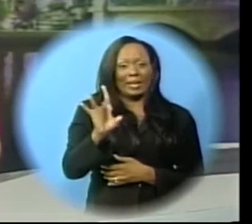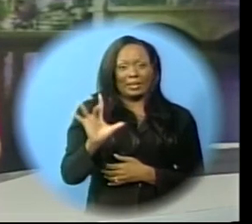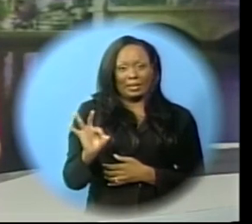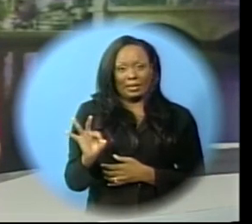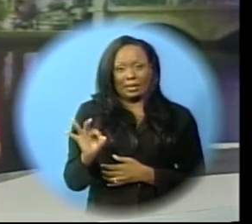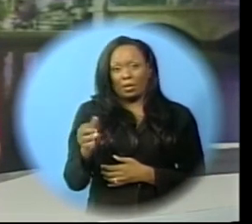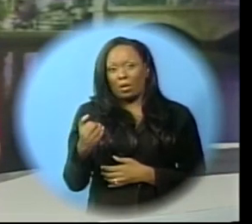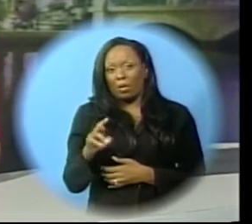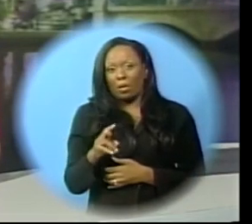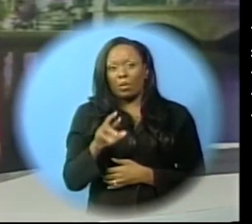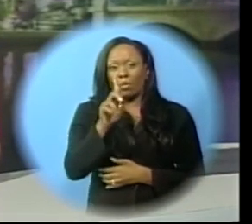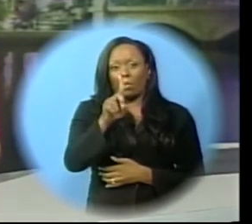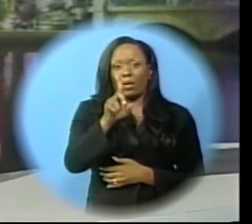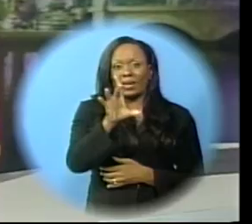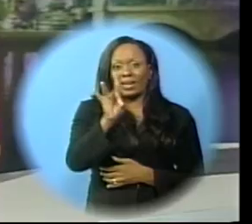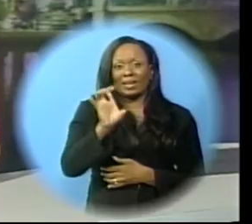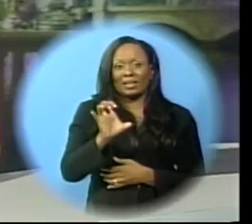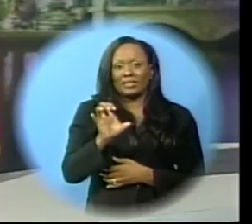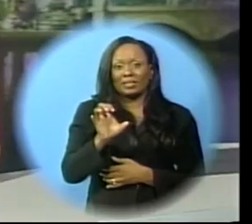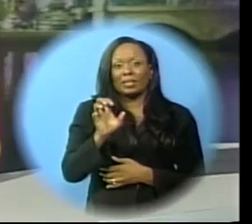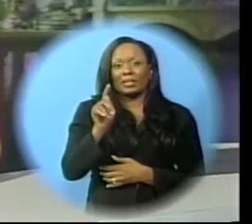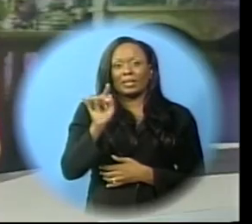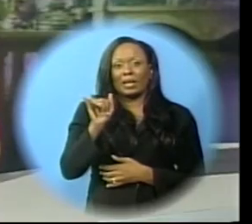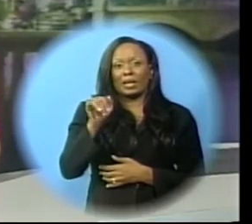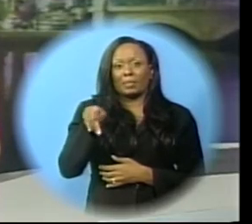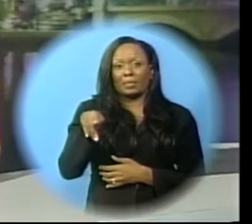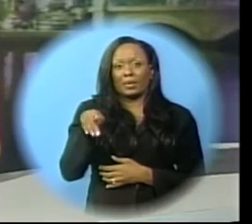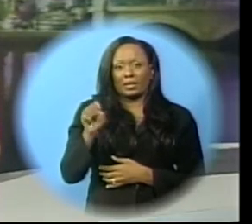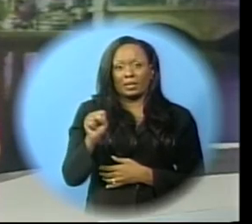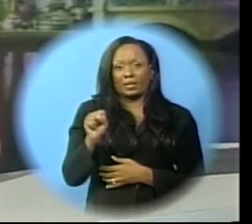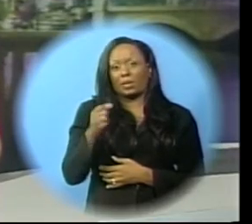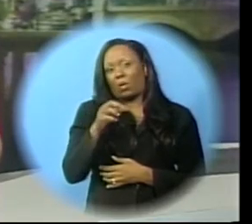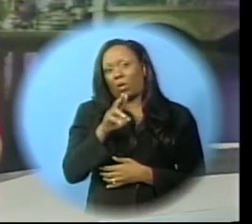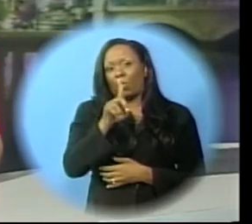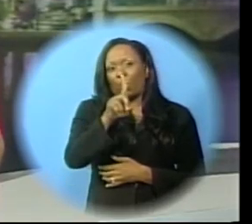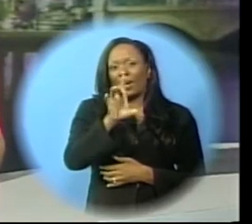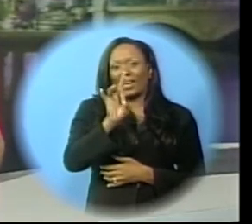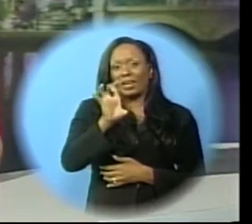430-7189 or Crime Stoppers at 1-800-TIPS. That's